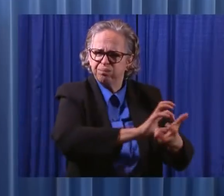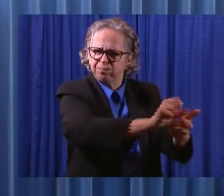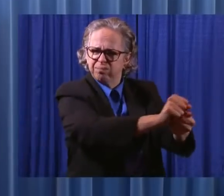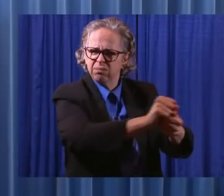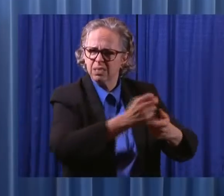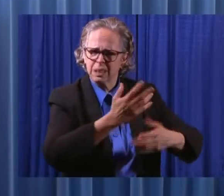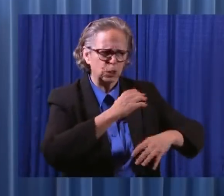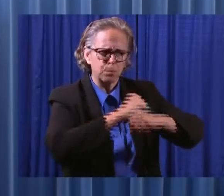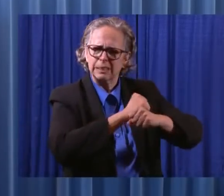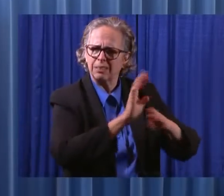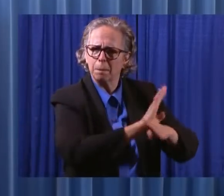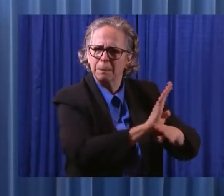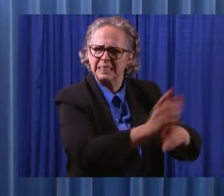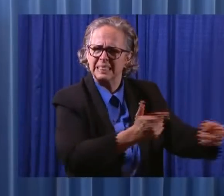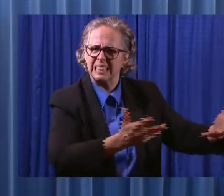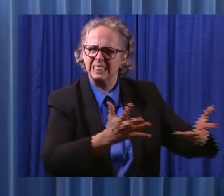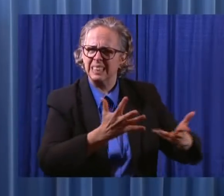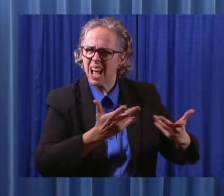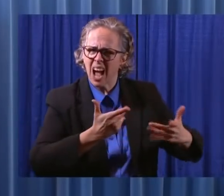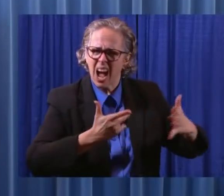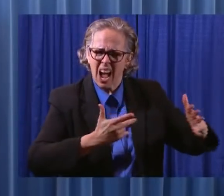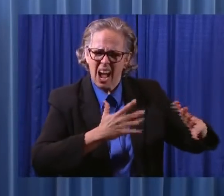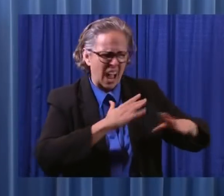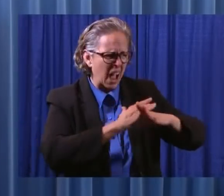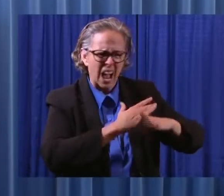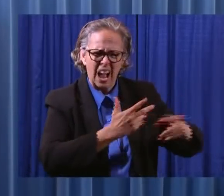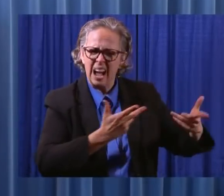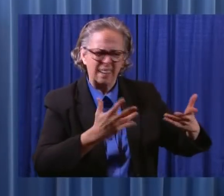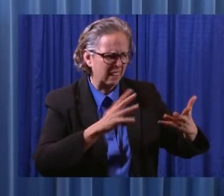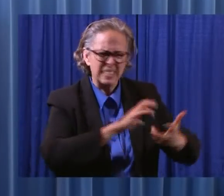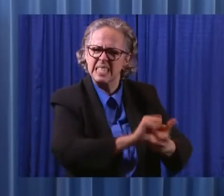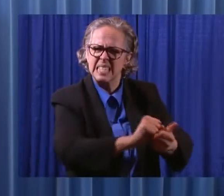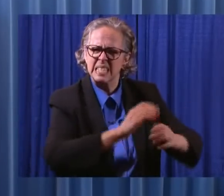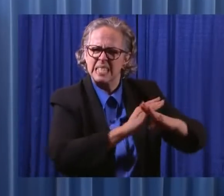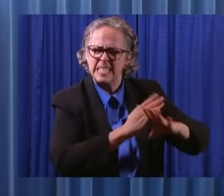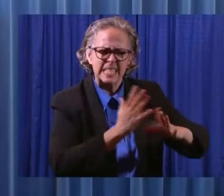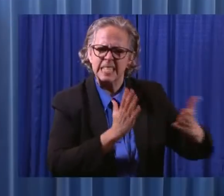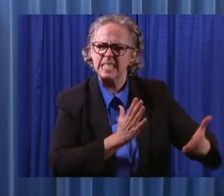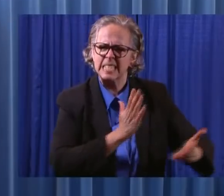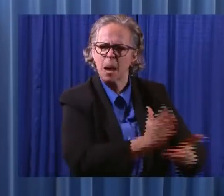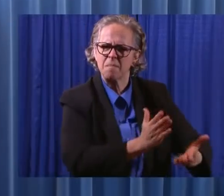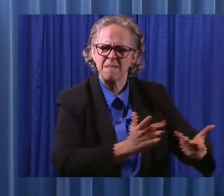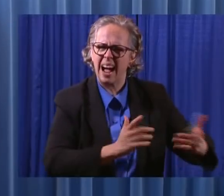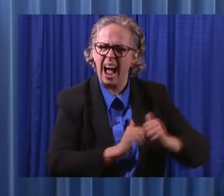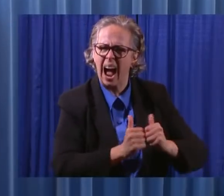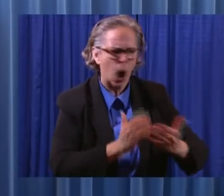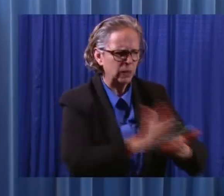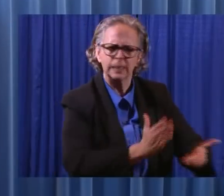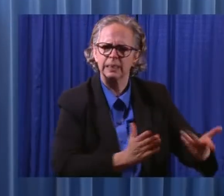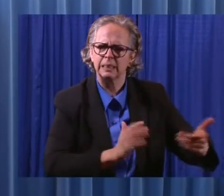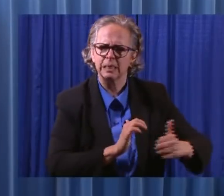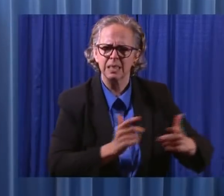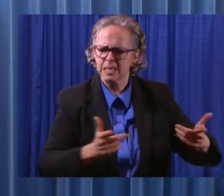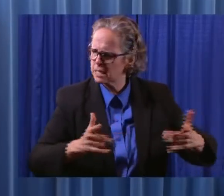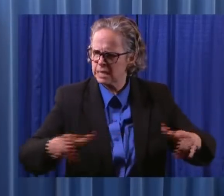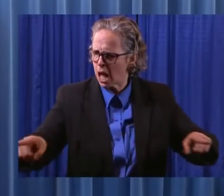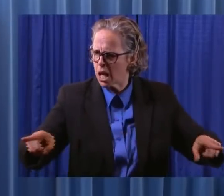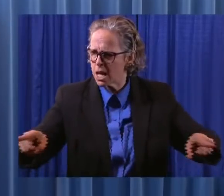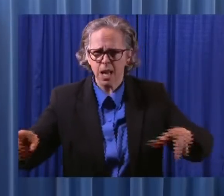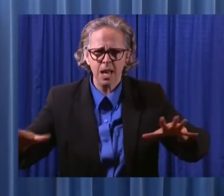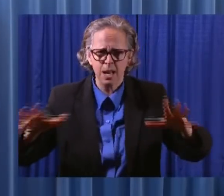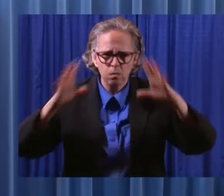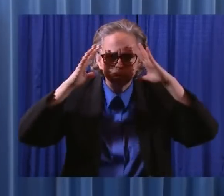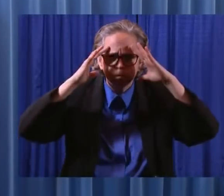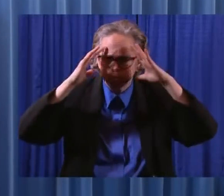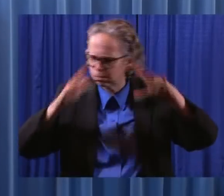be messed with and hurt. So these are not easy. And we can